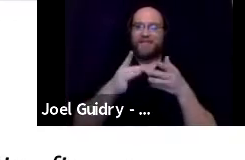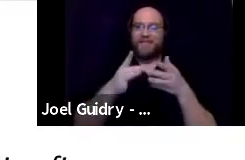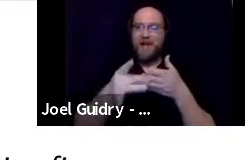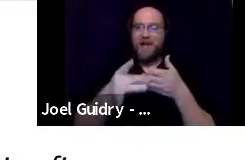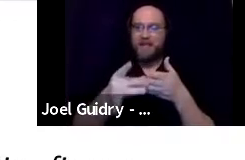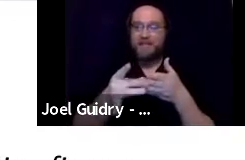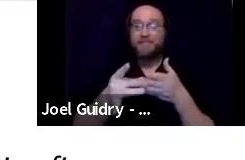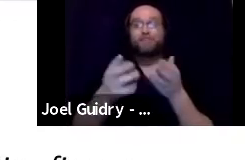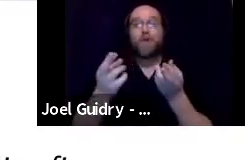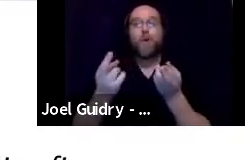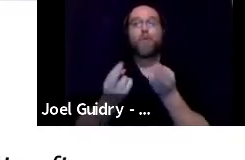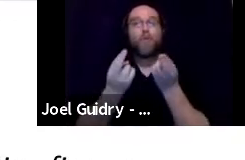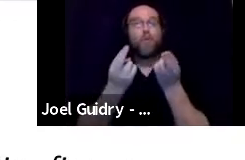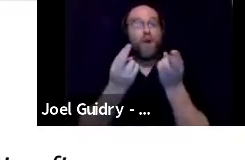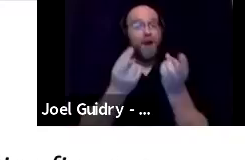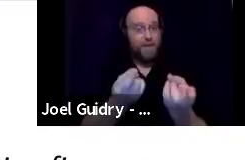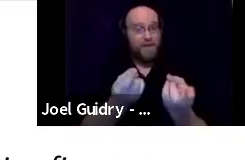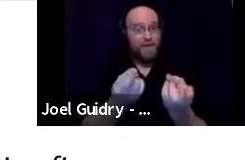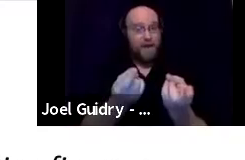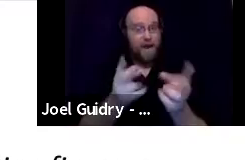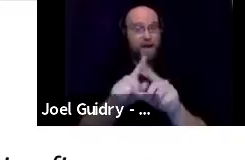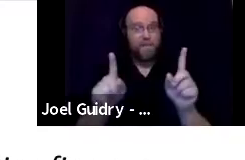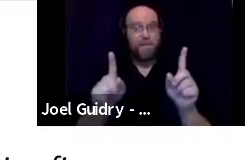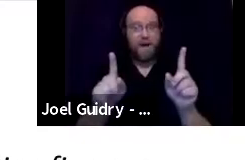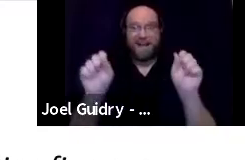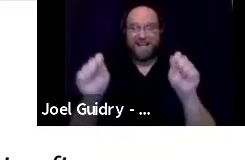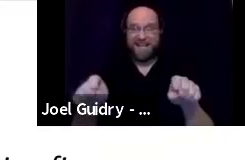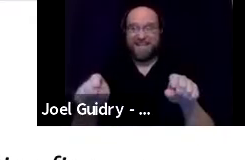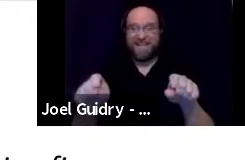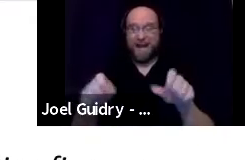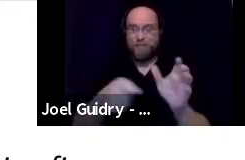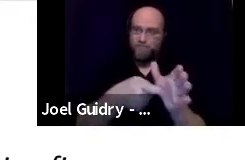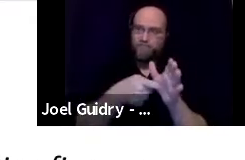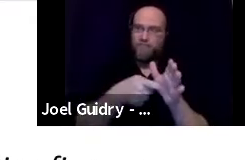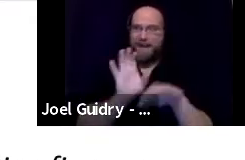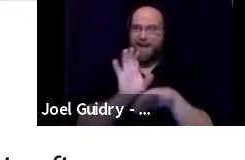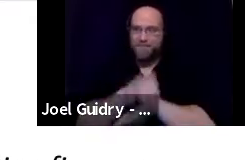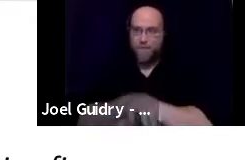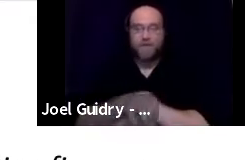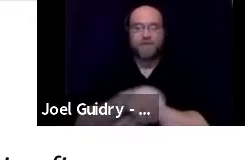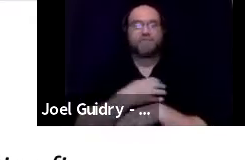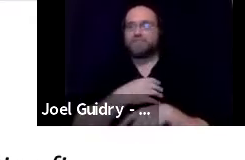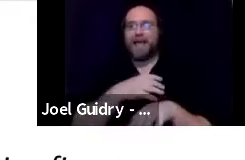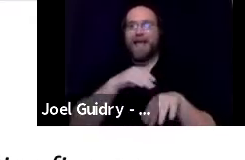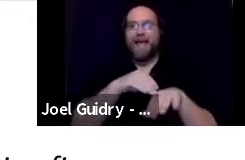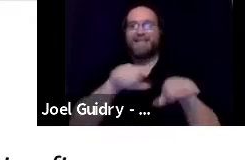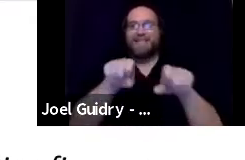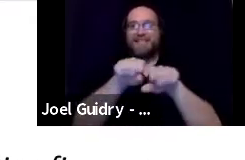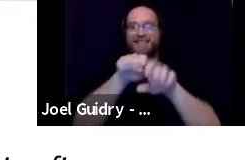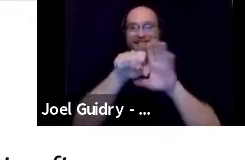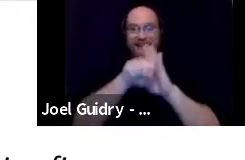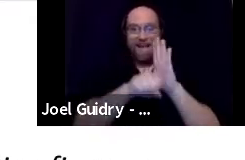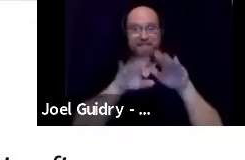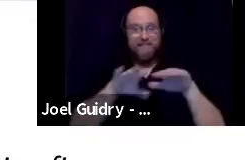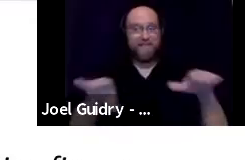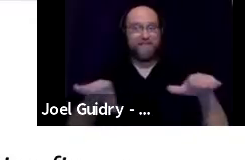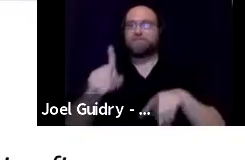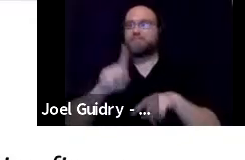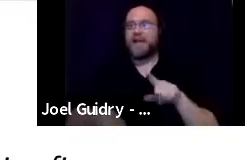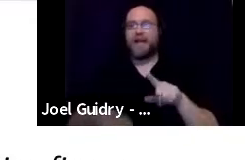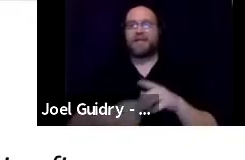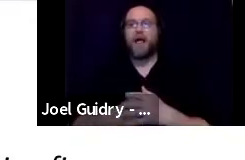not necessarily enforceable at the state level, but they provide framework for the local public